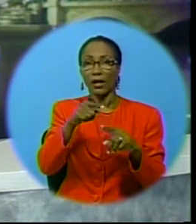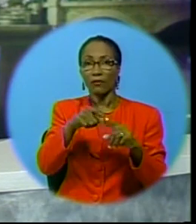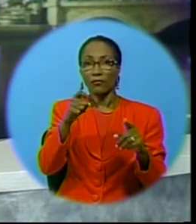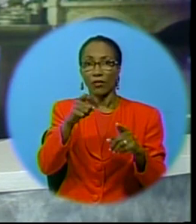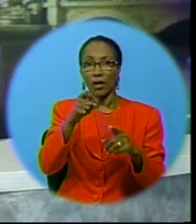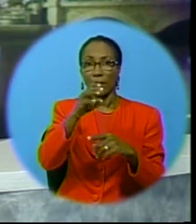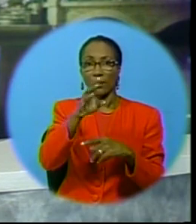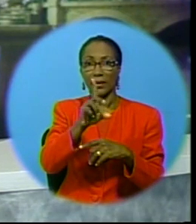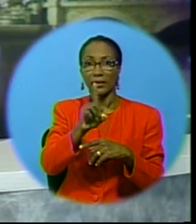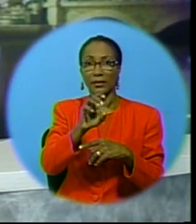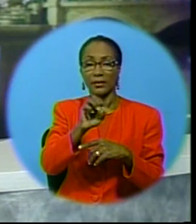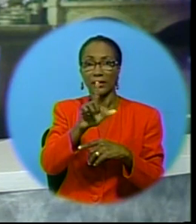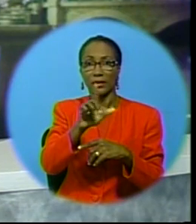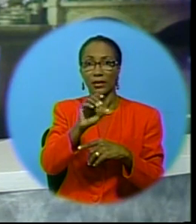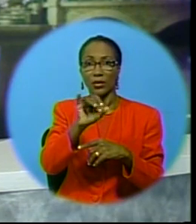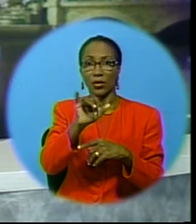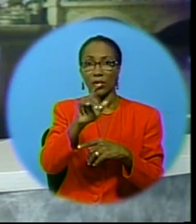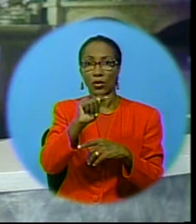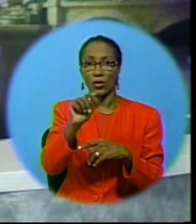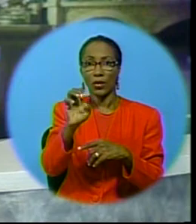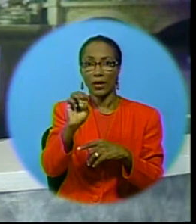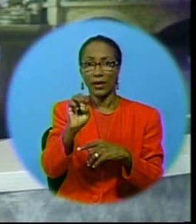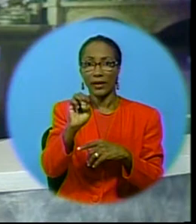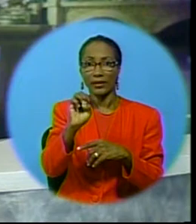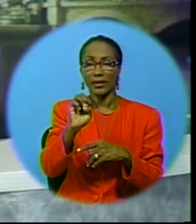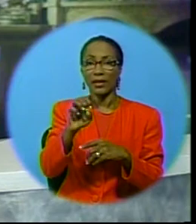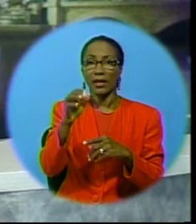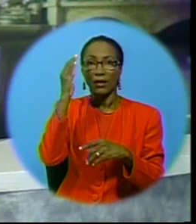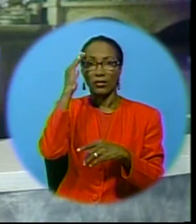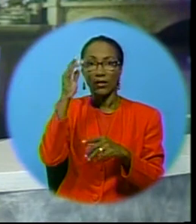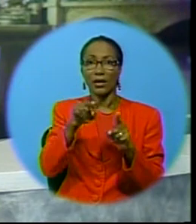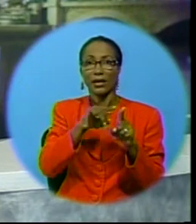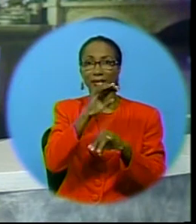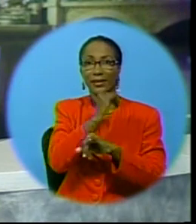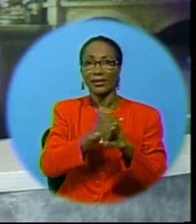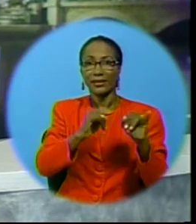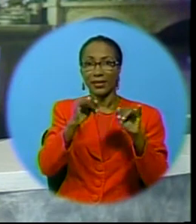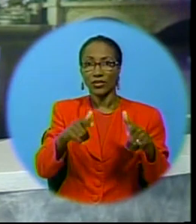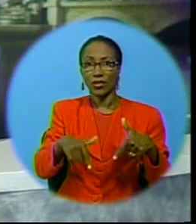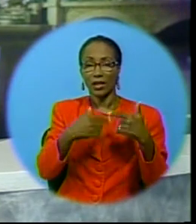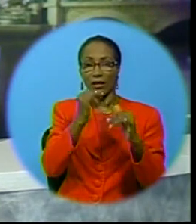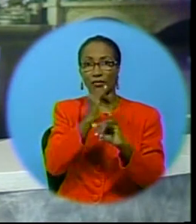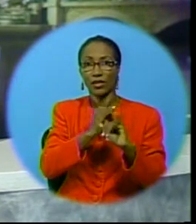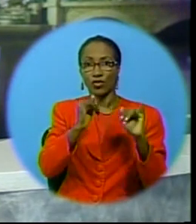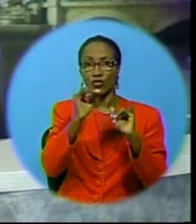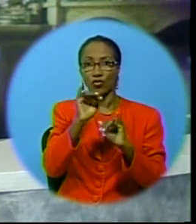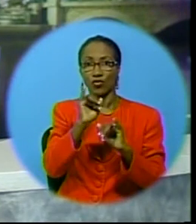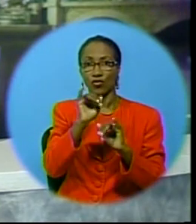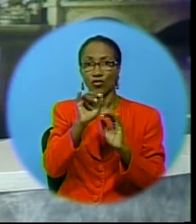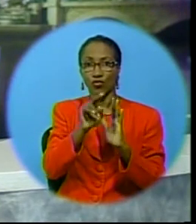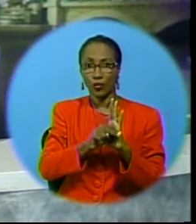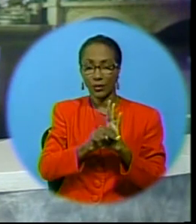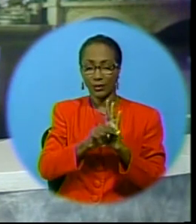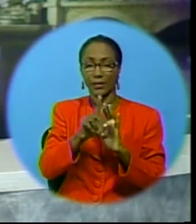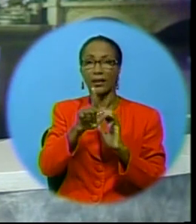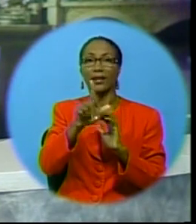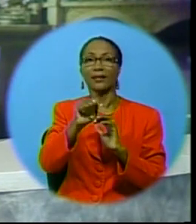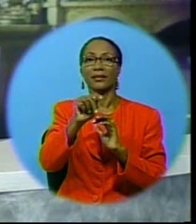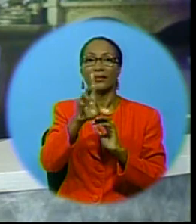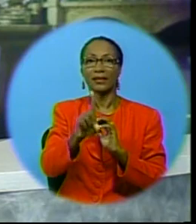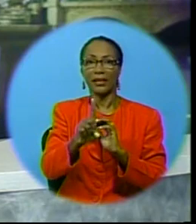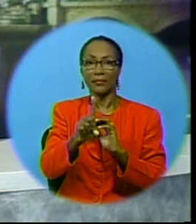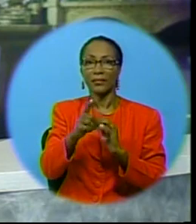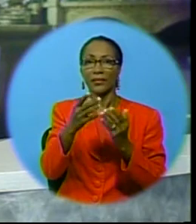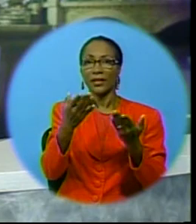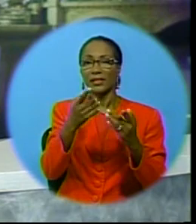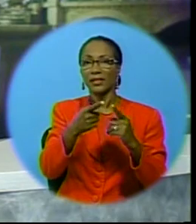now known as International Life Insurance Limited. It's coming from the legal team representing former CLICO executive Leroy